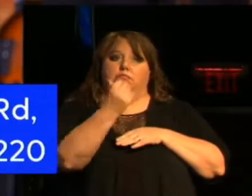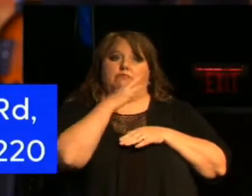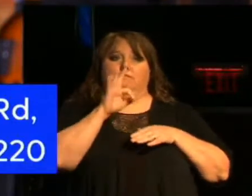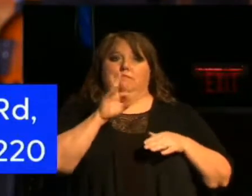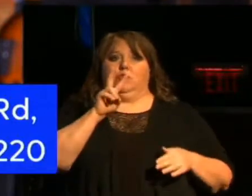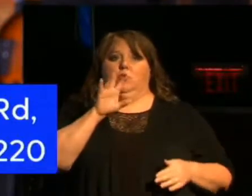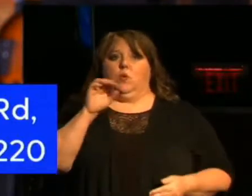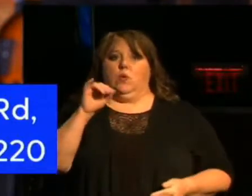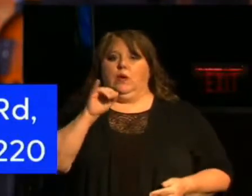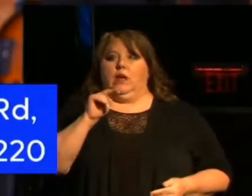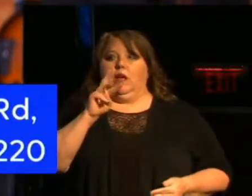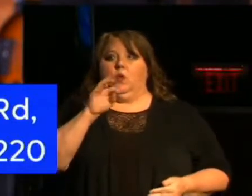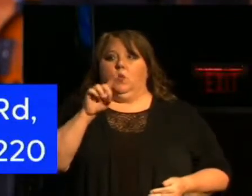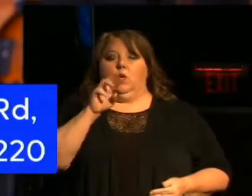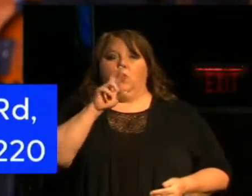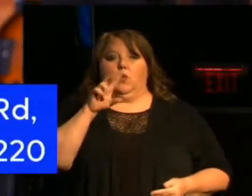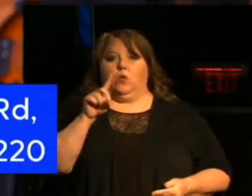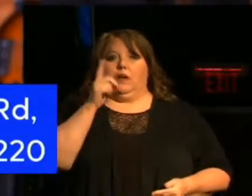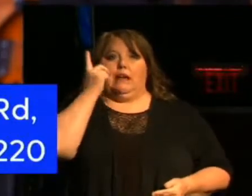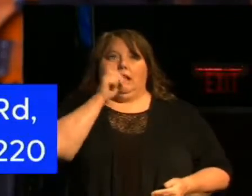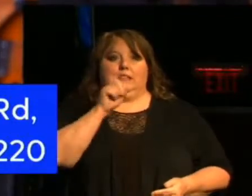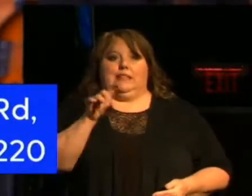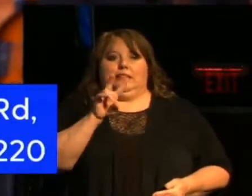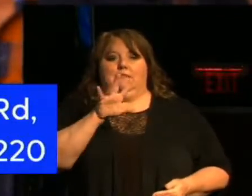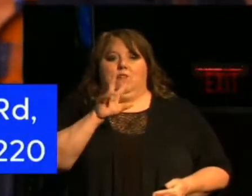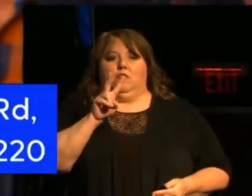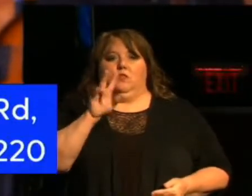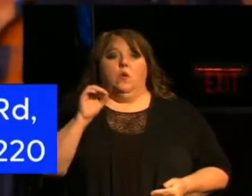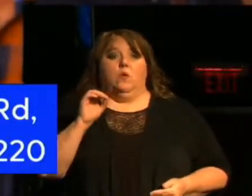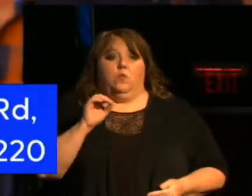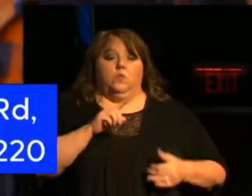because I am free.